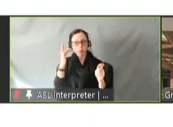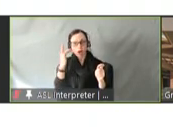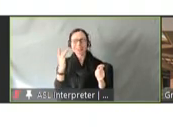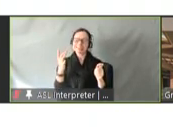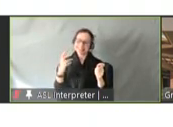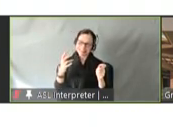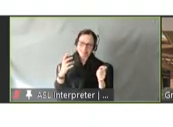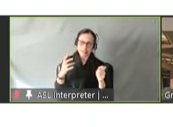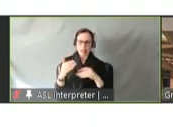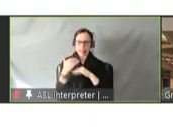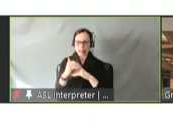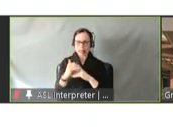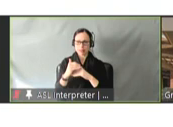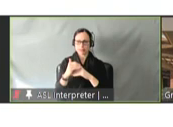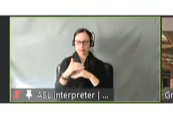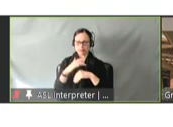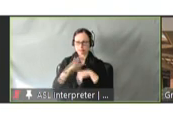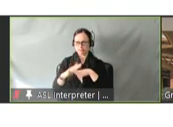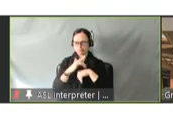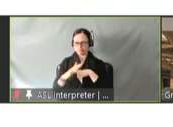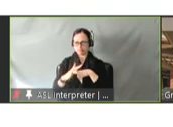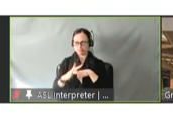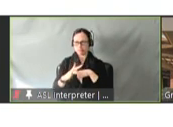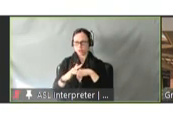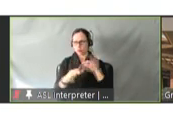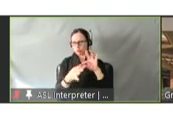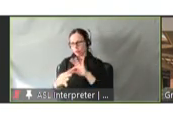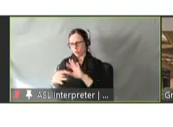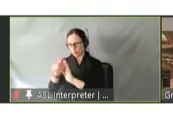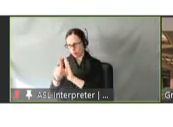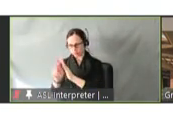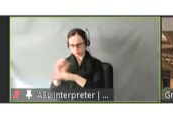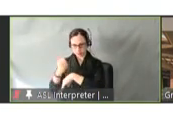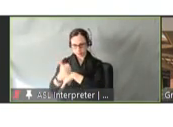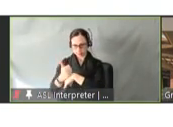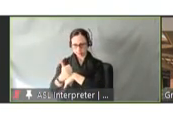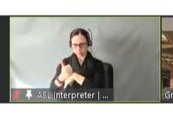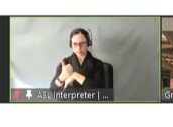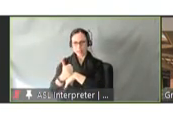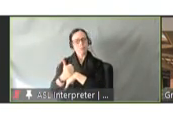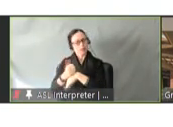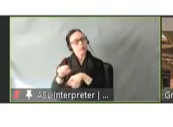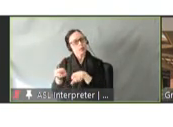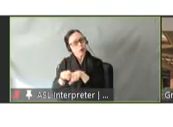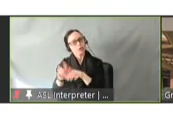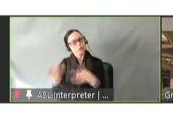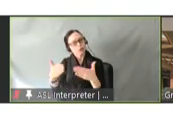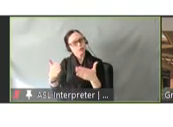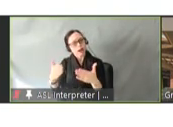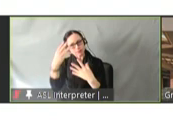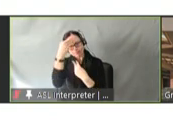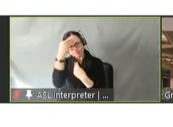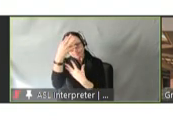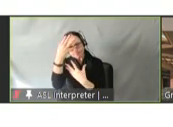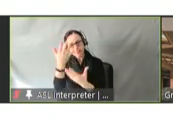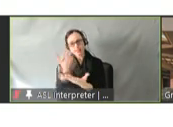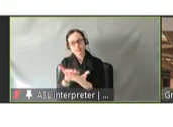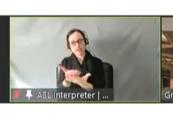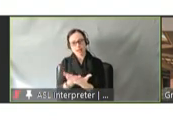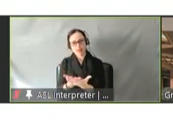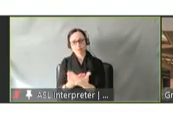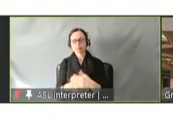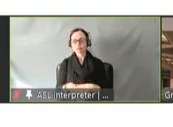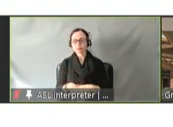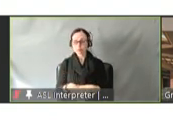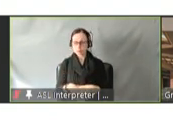and country-specific allocation policies, but that also provided informative data. What also